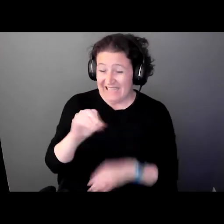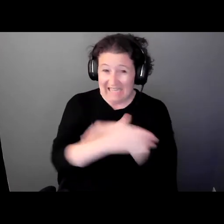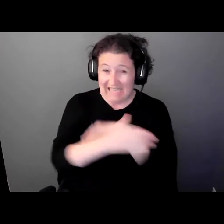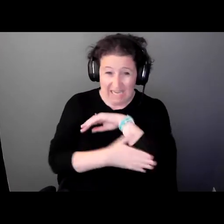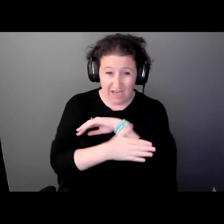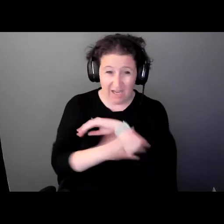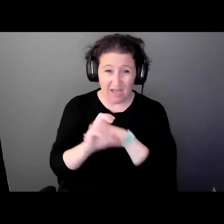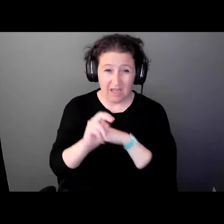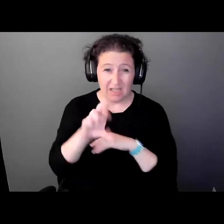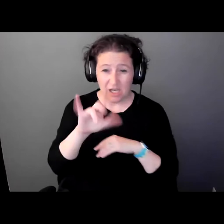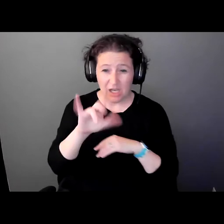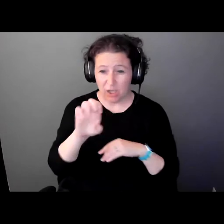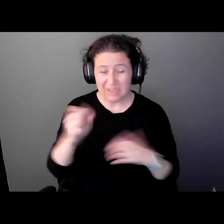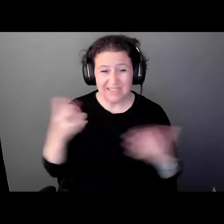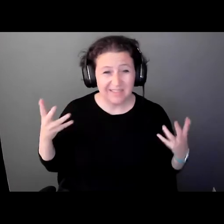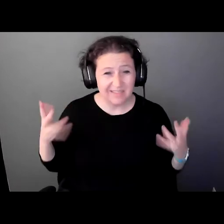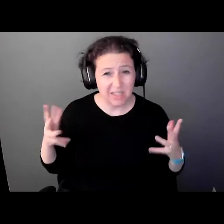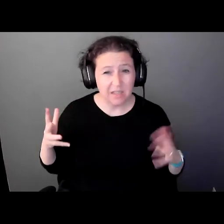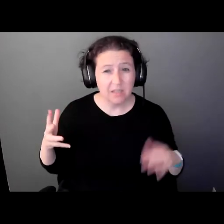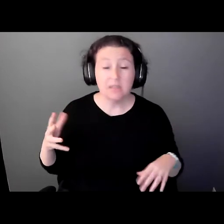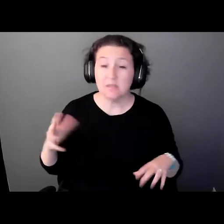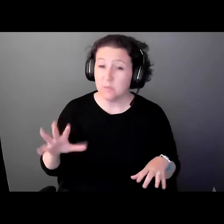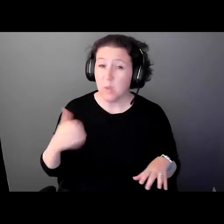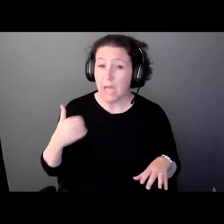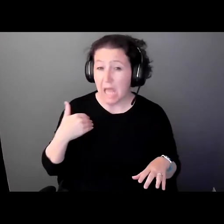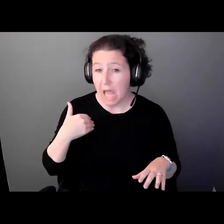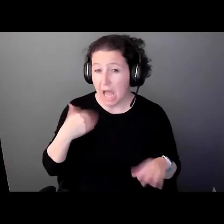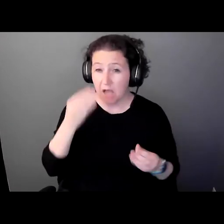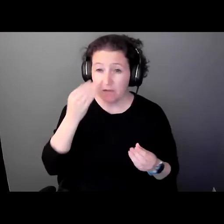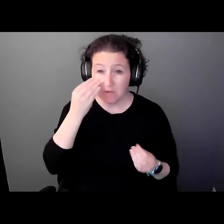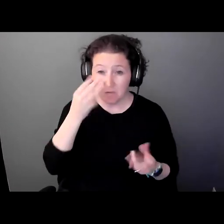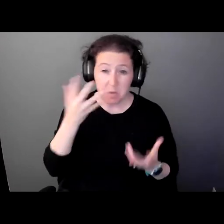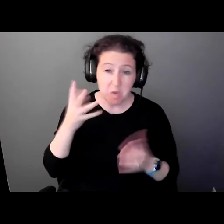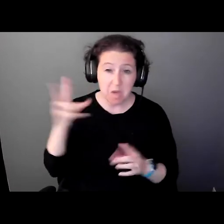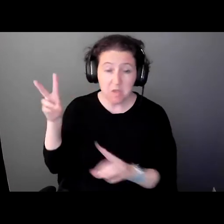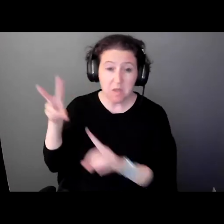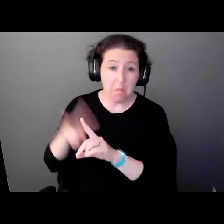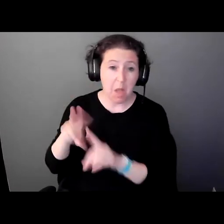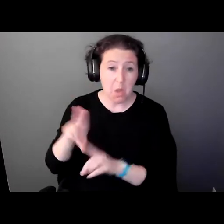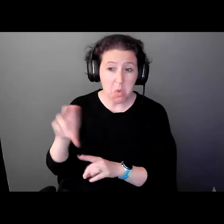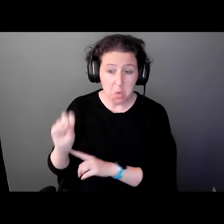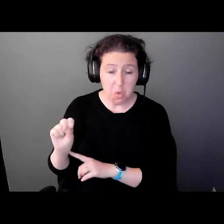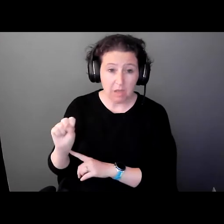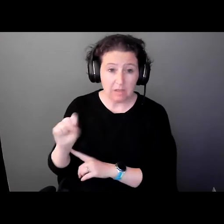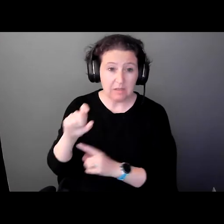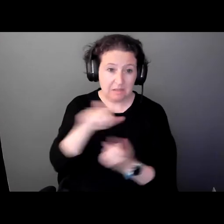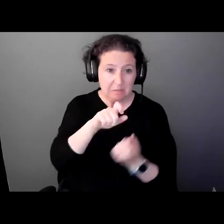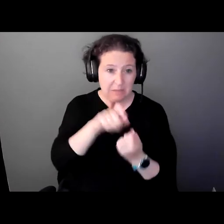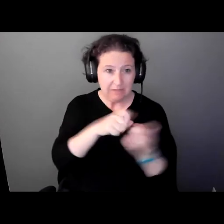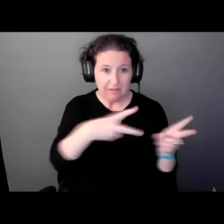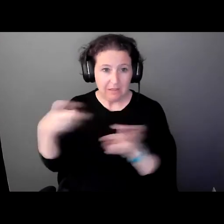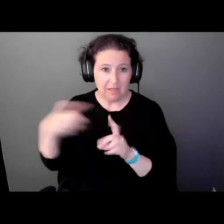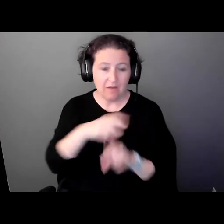have data that's probably applicable to the United States, coming especially from the United Kingdom and